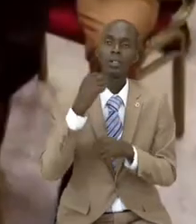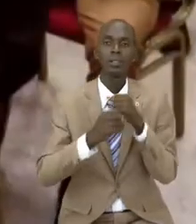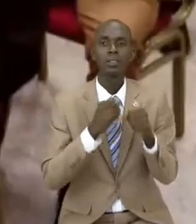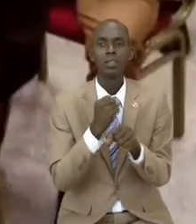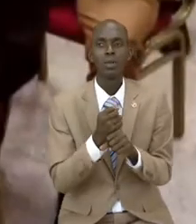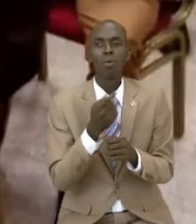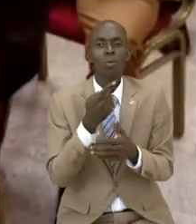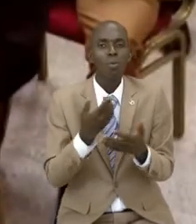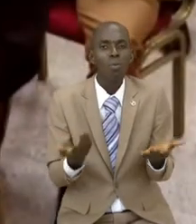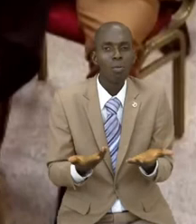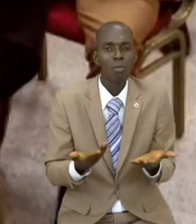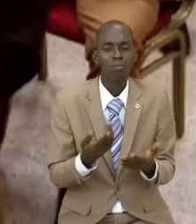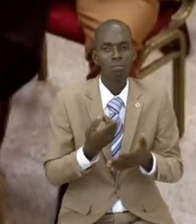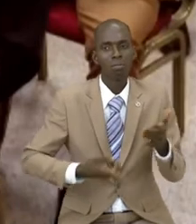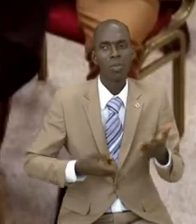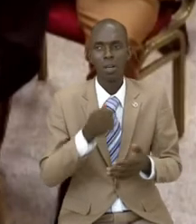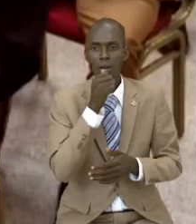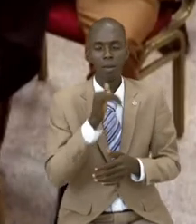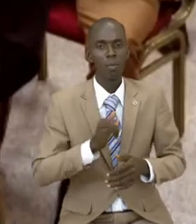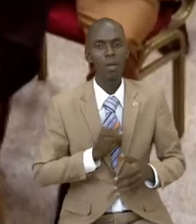What am I today?